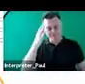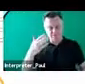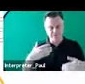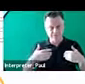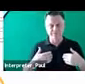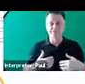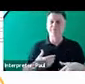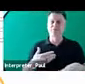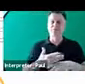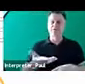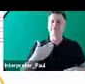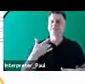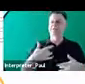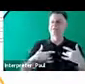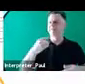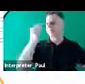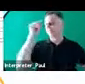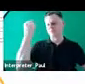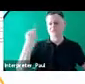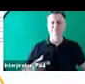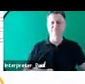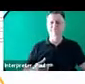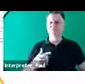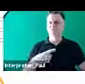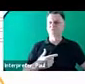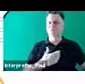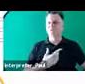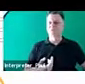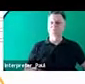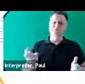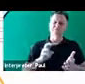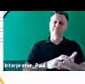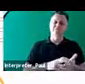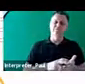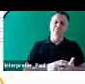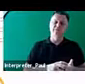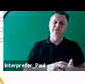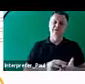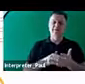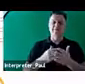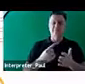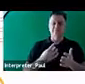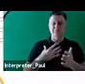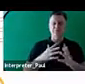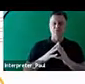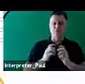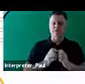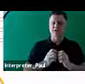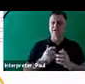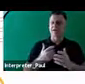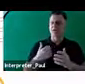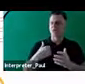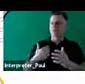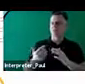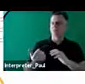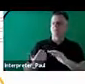gives us a purpose. It gives us our reason to get up in the morning. It develops our self-worth. It's how we contribute to